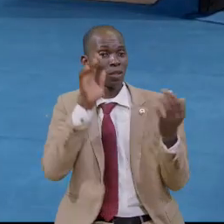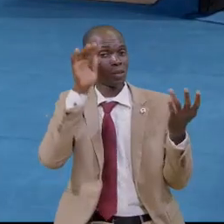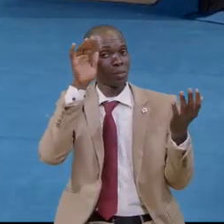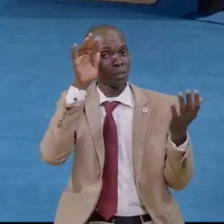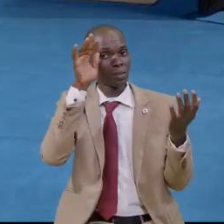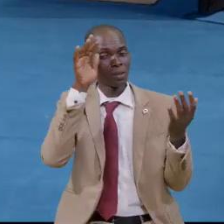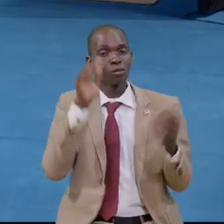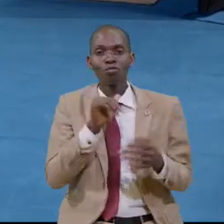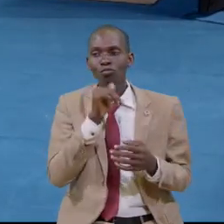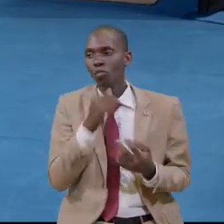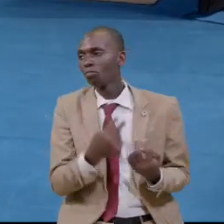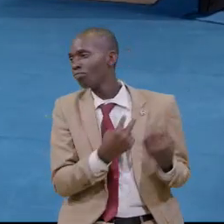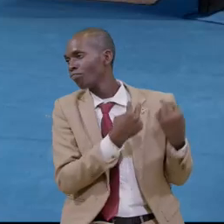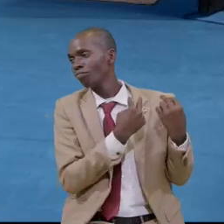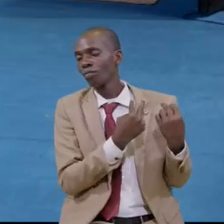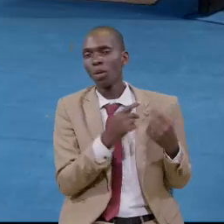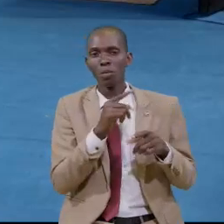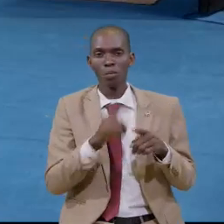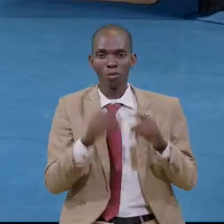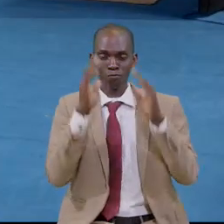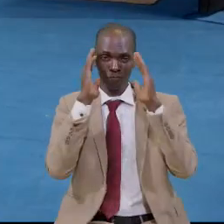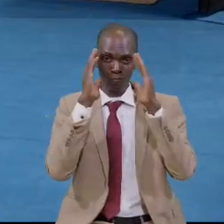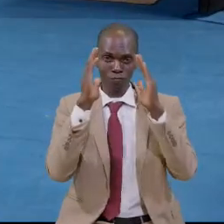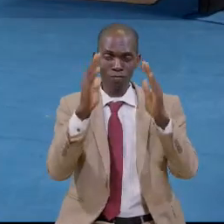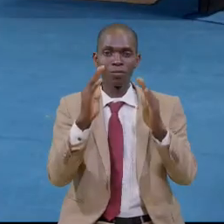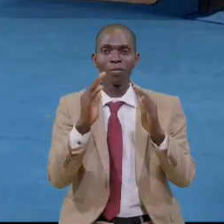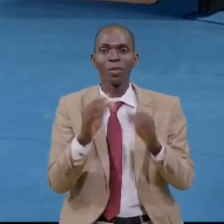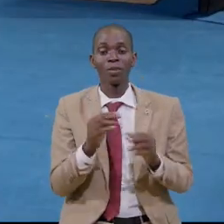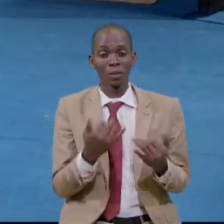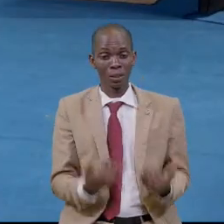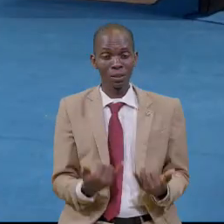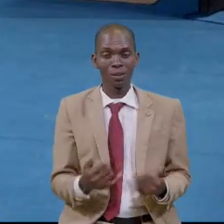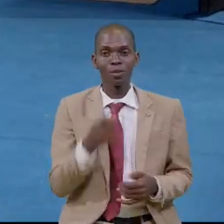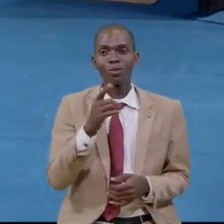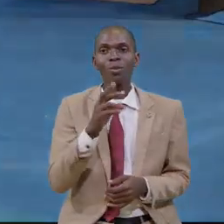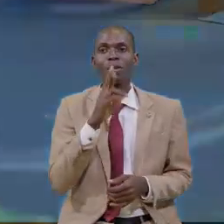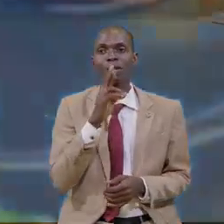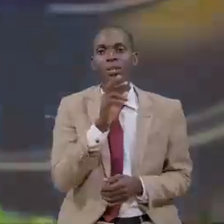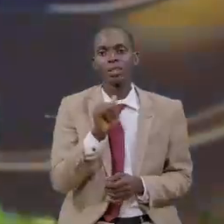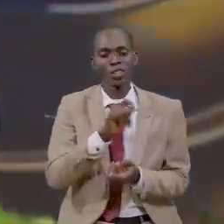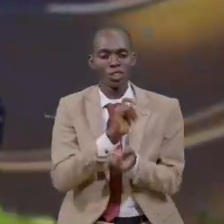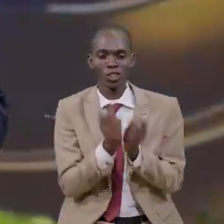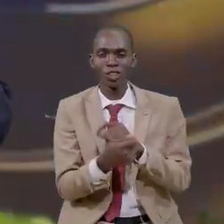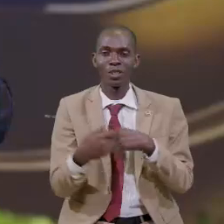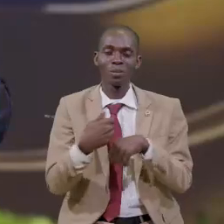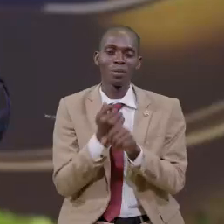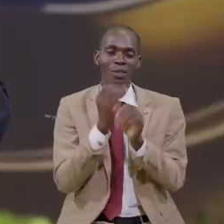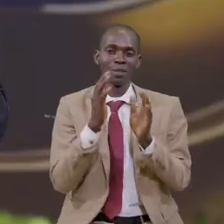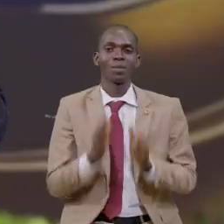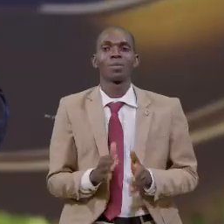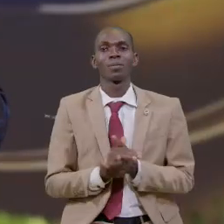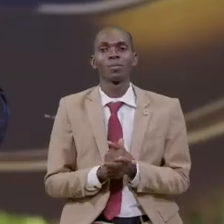back. Already, you are a change maker. The